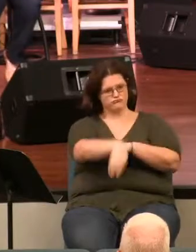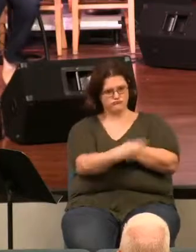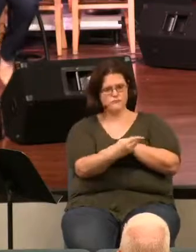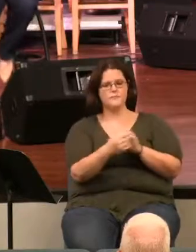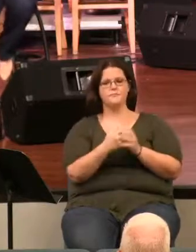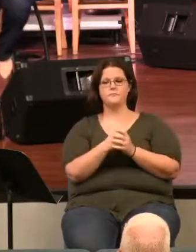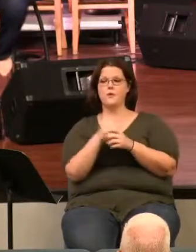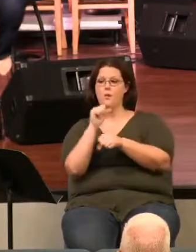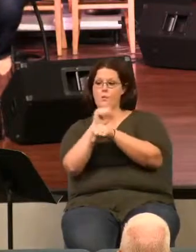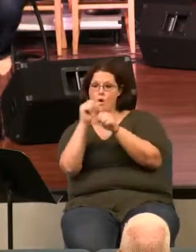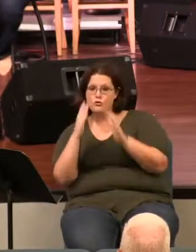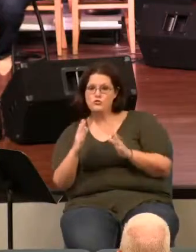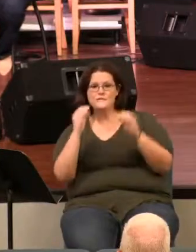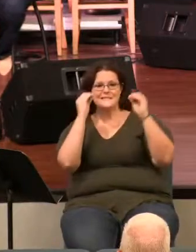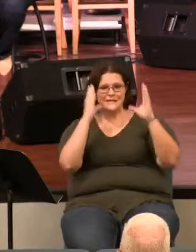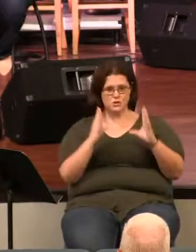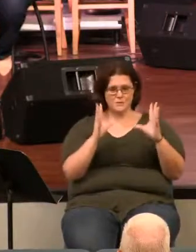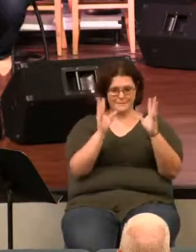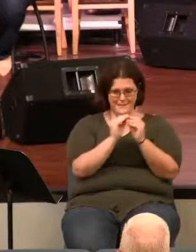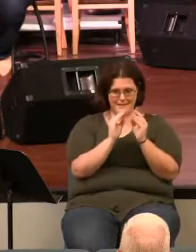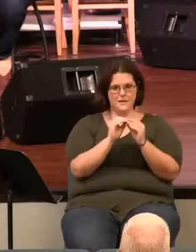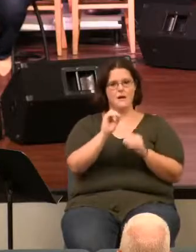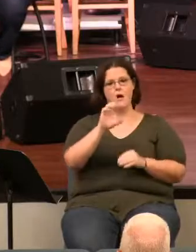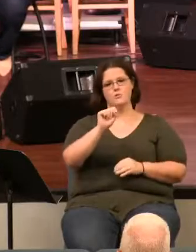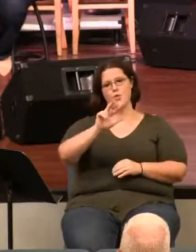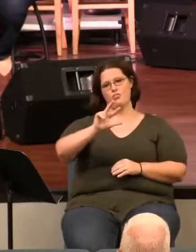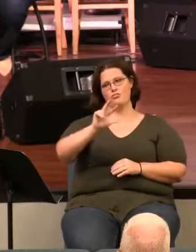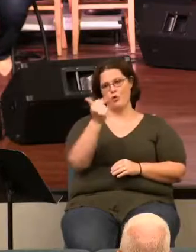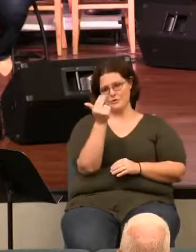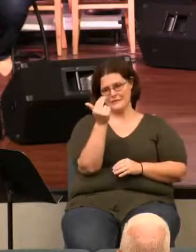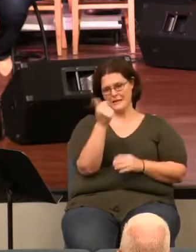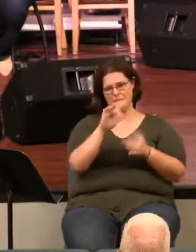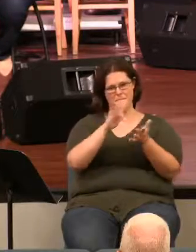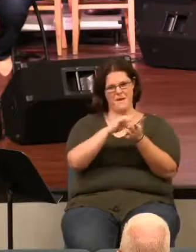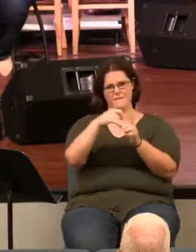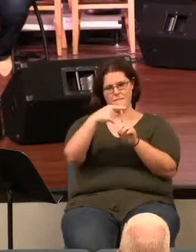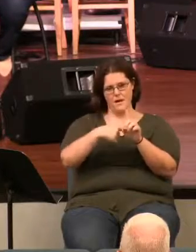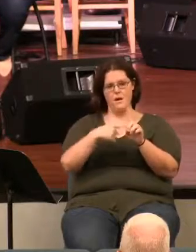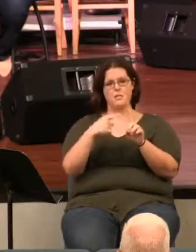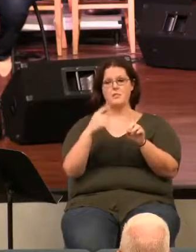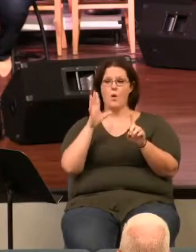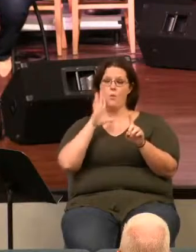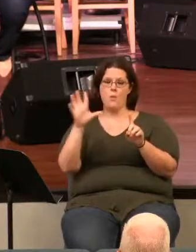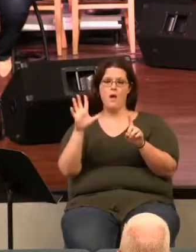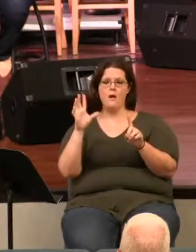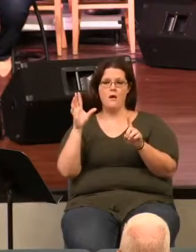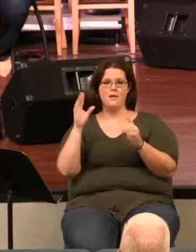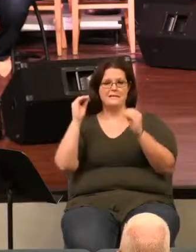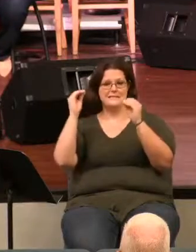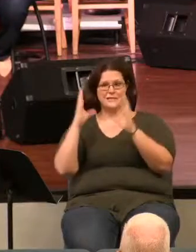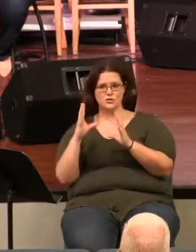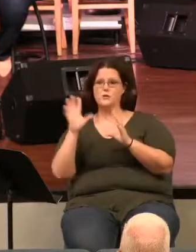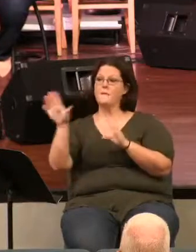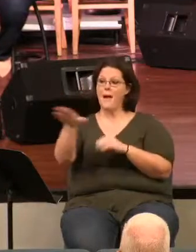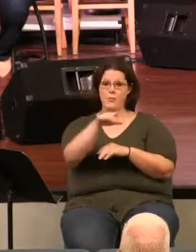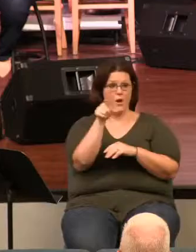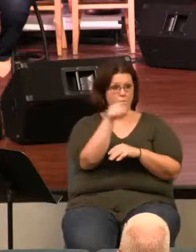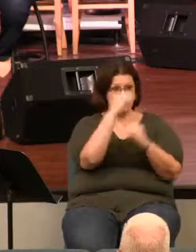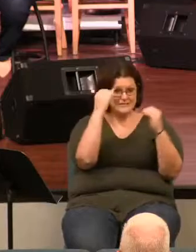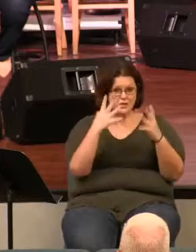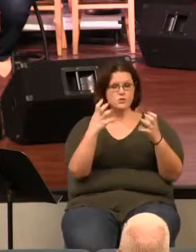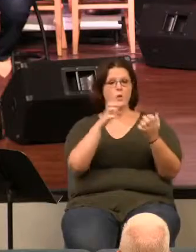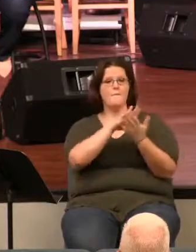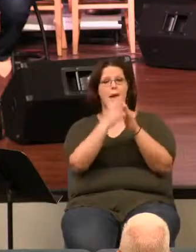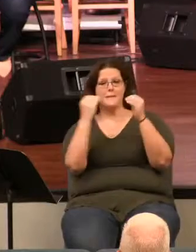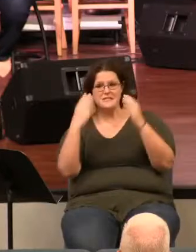meeting, October 13th. That's in the middle of the month. What we're going to do there is we'll feed all the teachers. By the way, if you are a teacher, want to be a teacher,